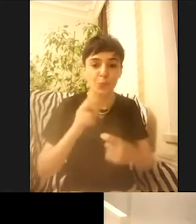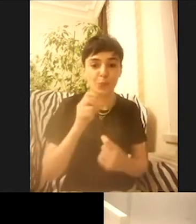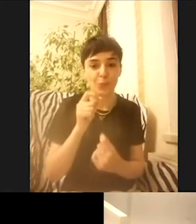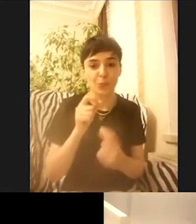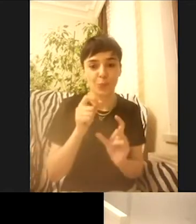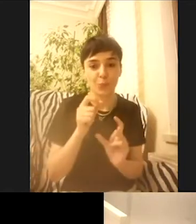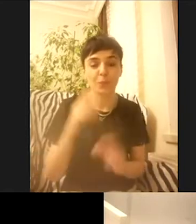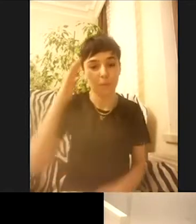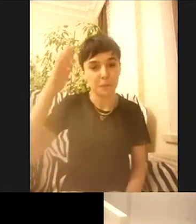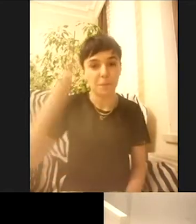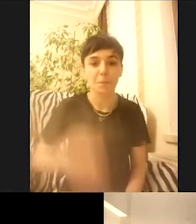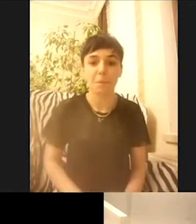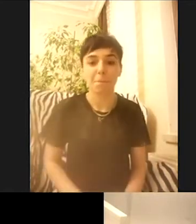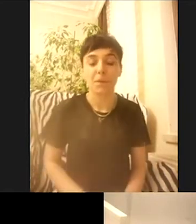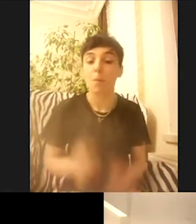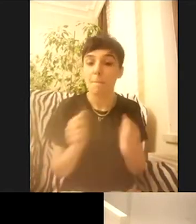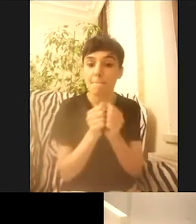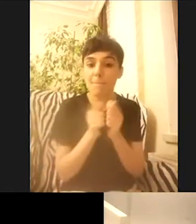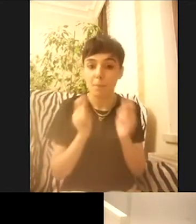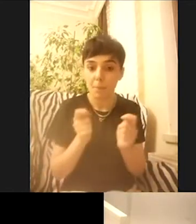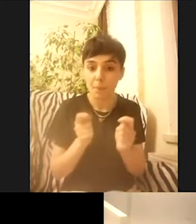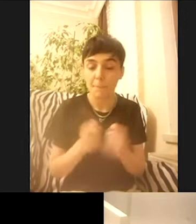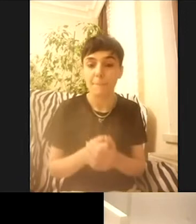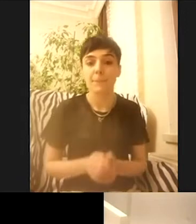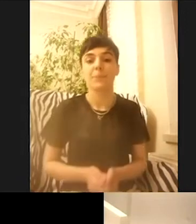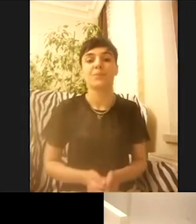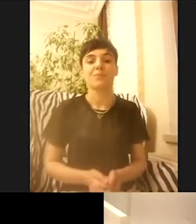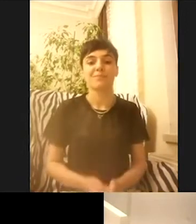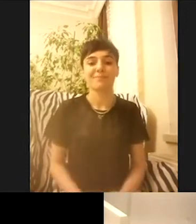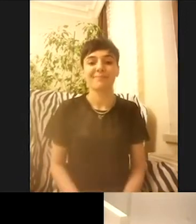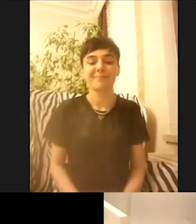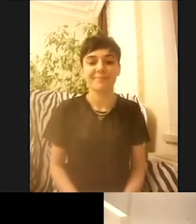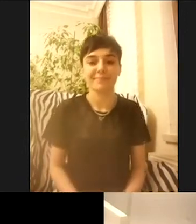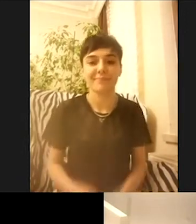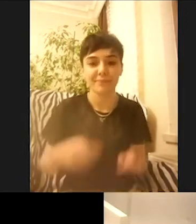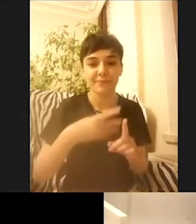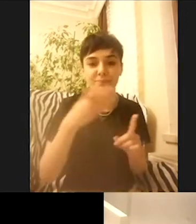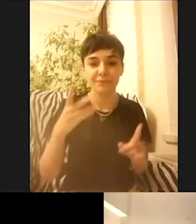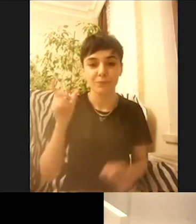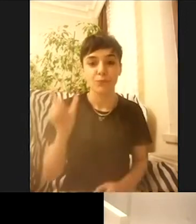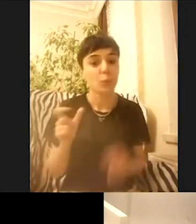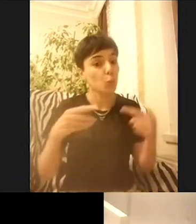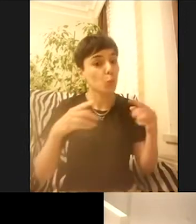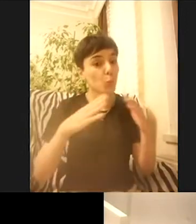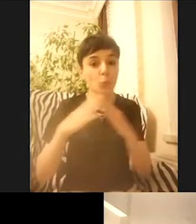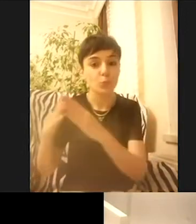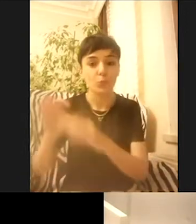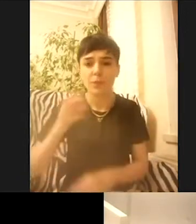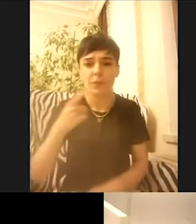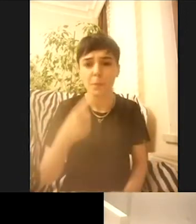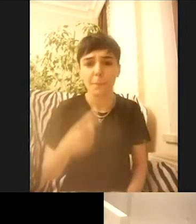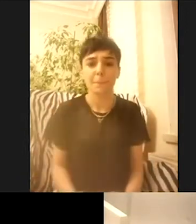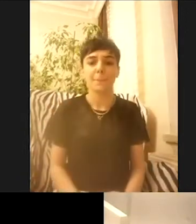being a queer neighbor, what does it mean? How we are like seeing like ourselves through the eyes of the others across